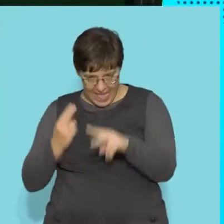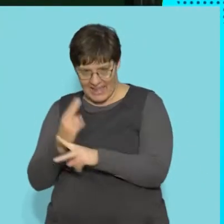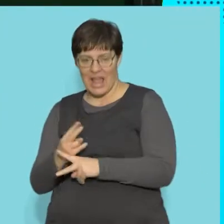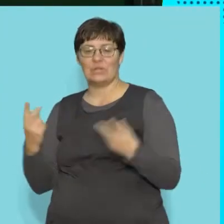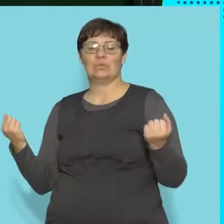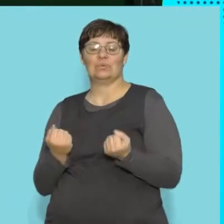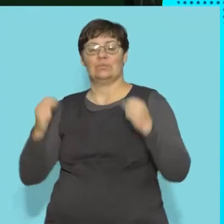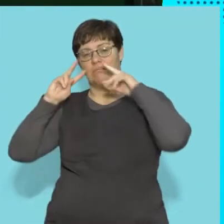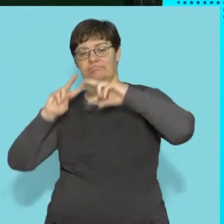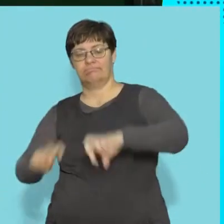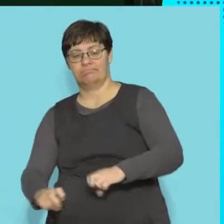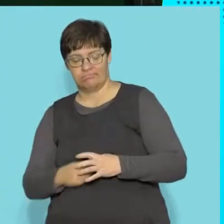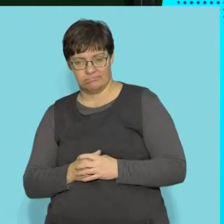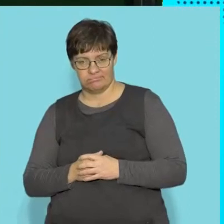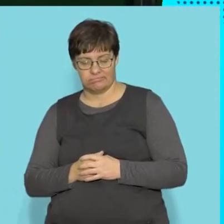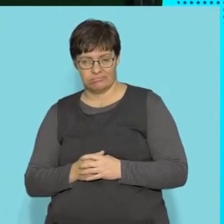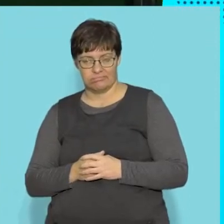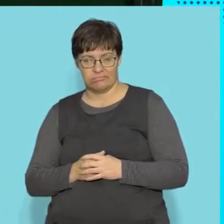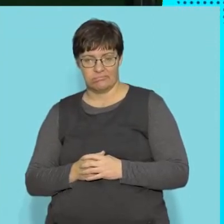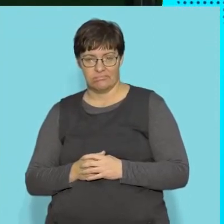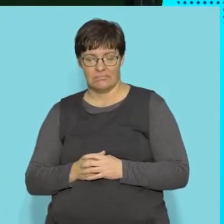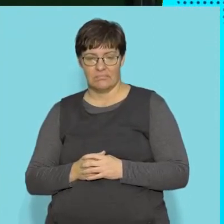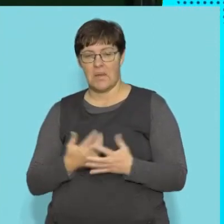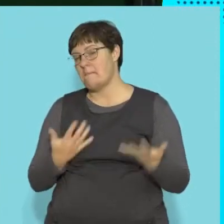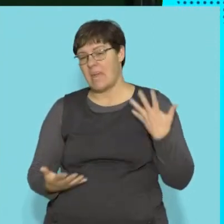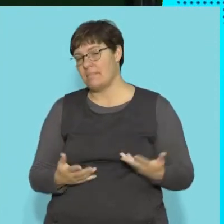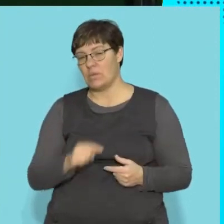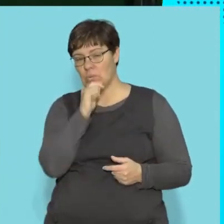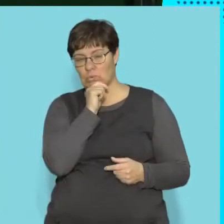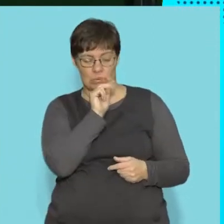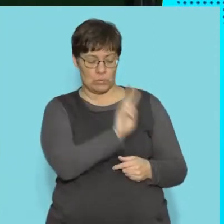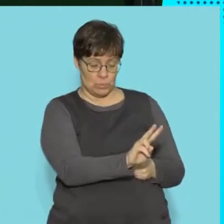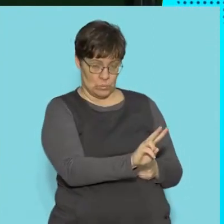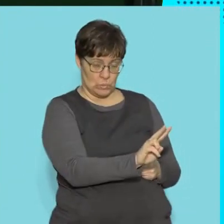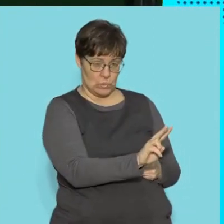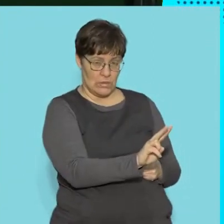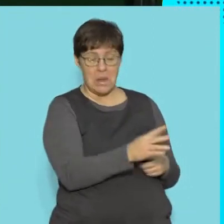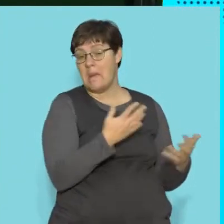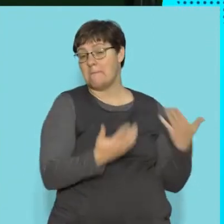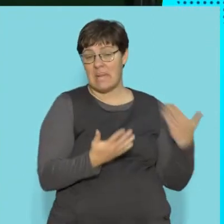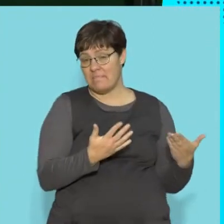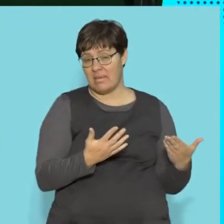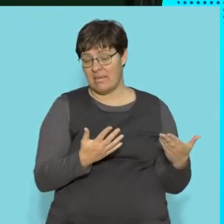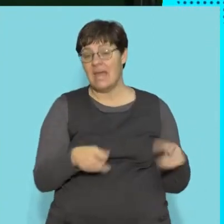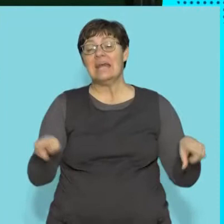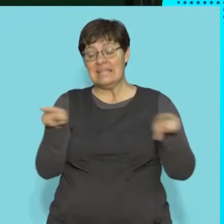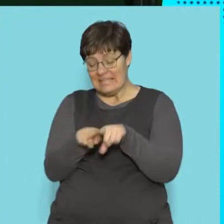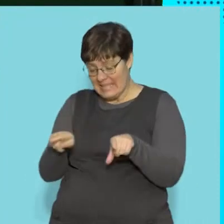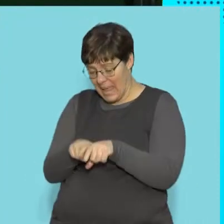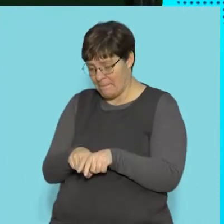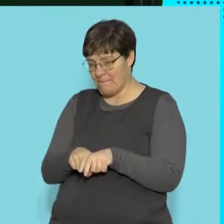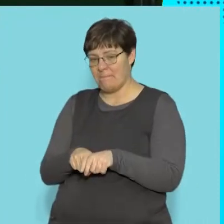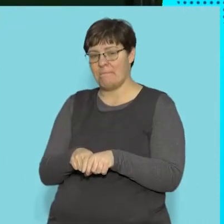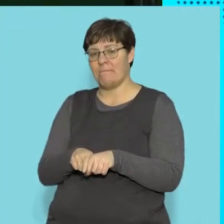the investigation. Maybe instead of using just 2 pots, she should repeat the same